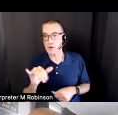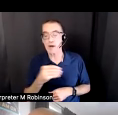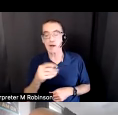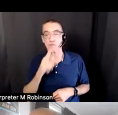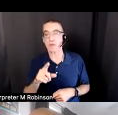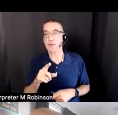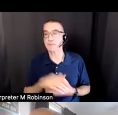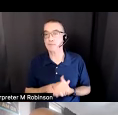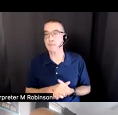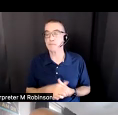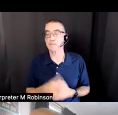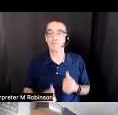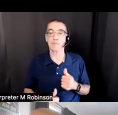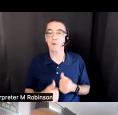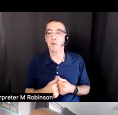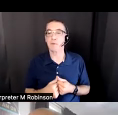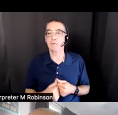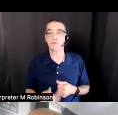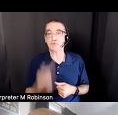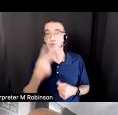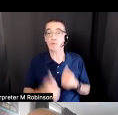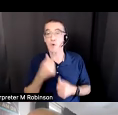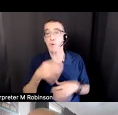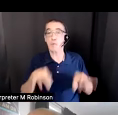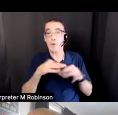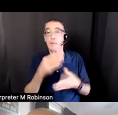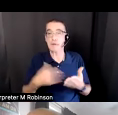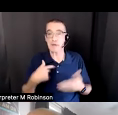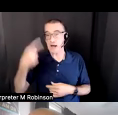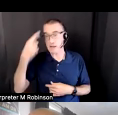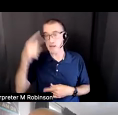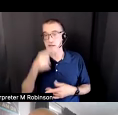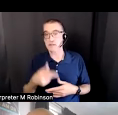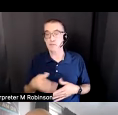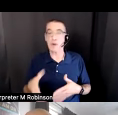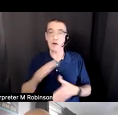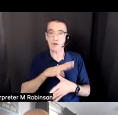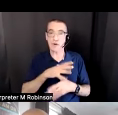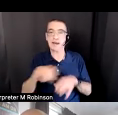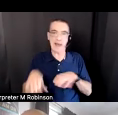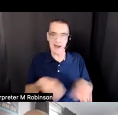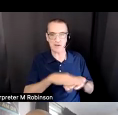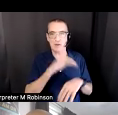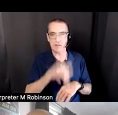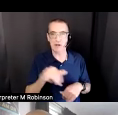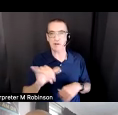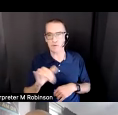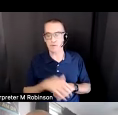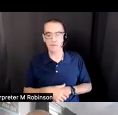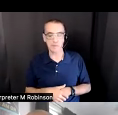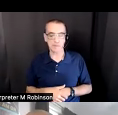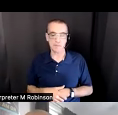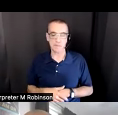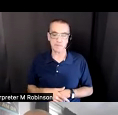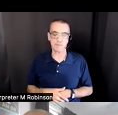really the two most important pieces that I think is prioritizing and acting on it as well. You